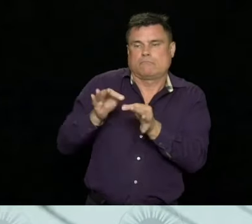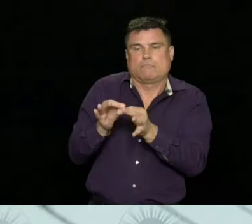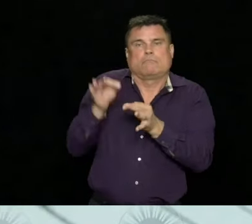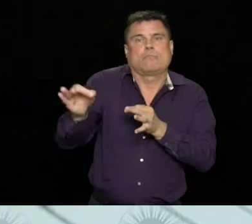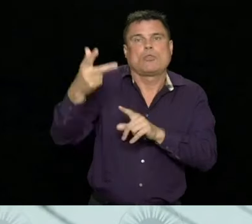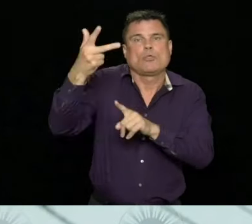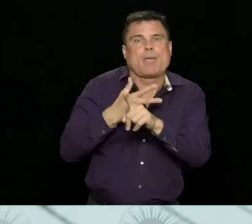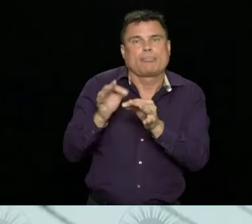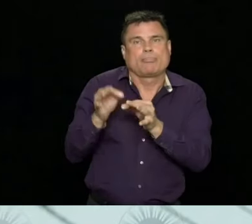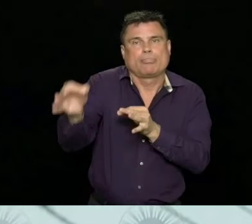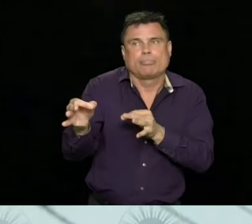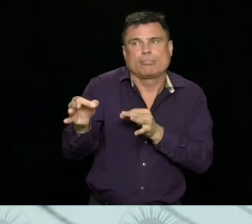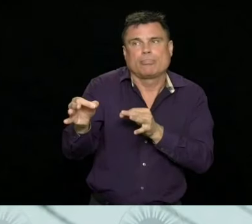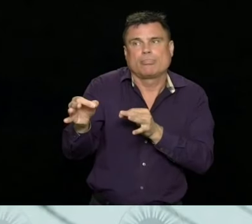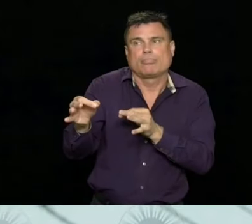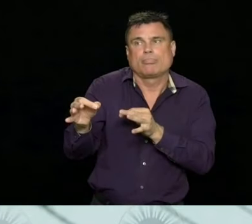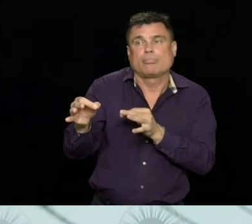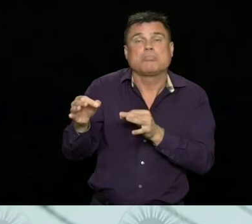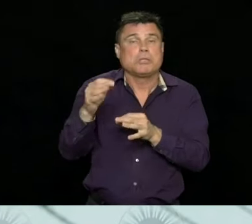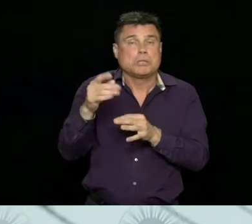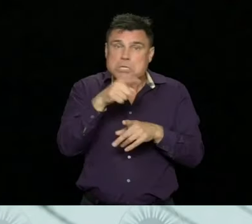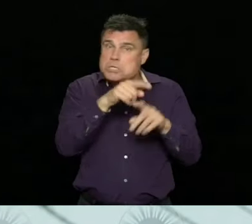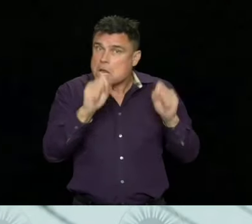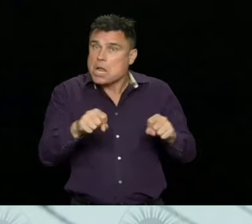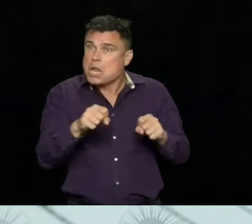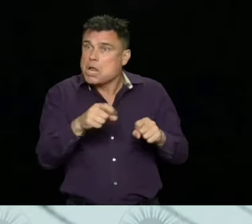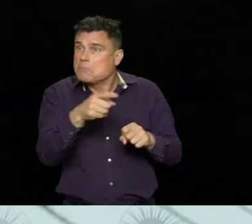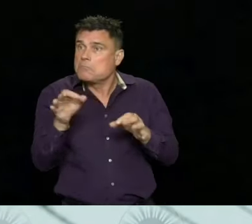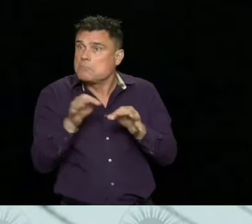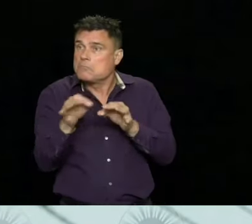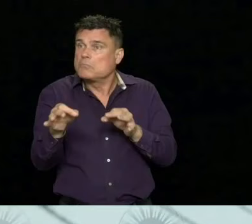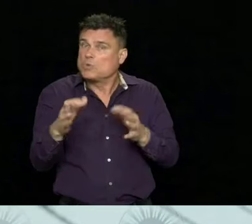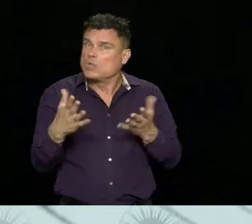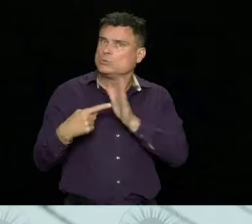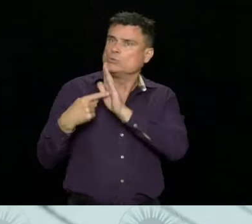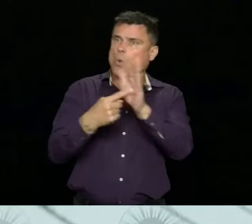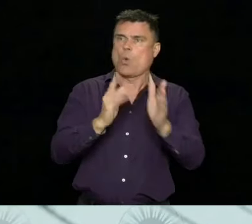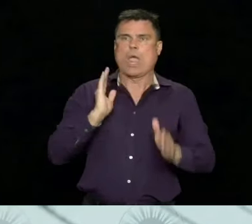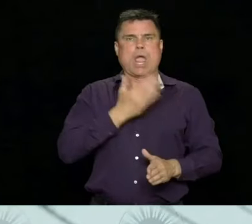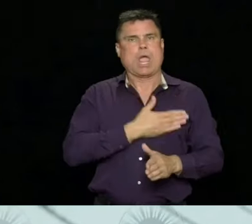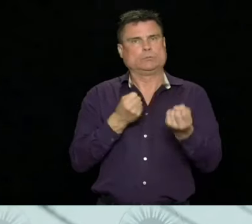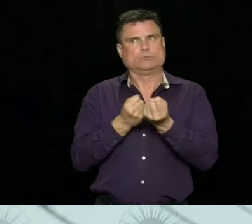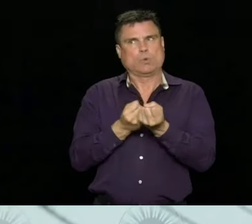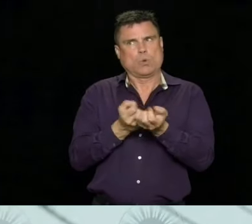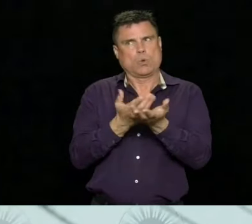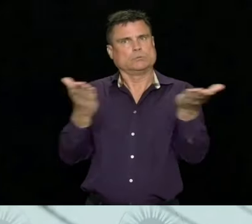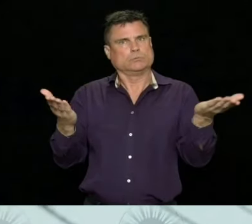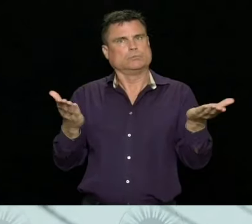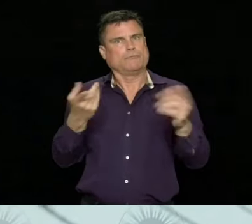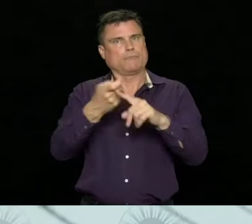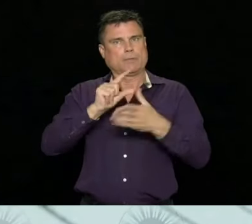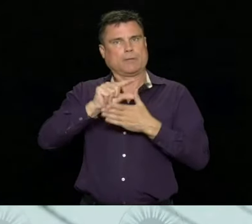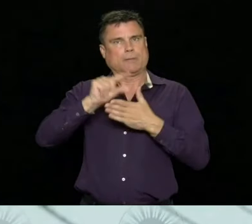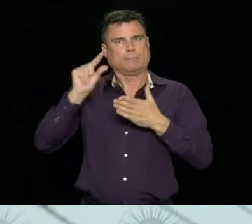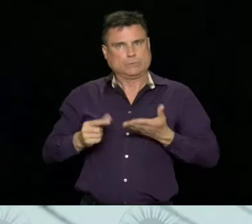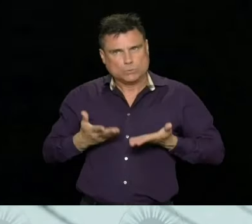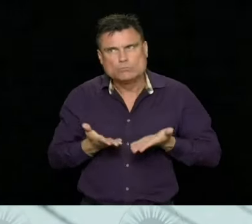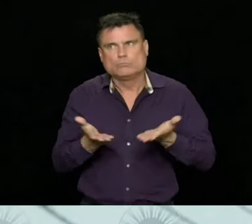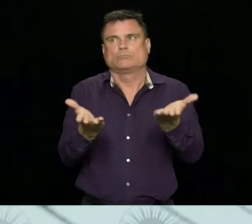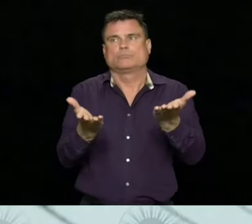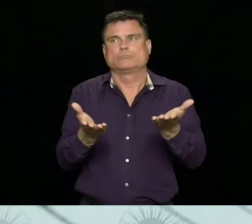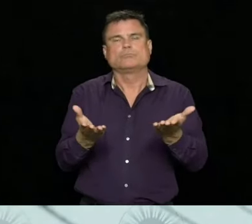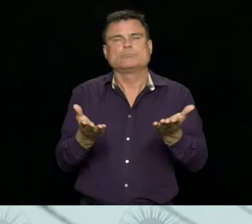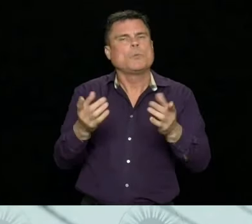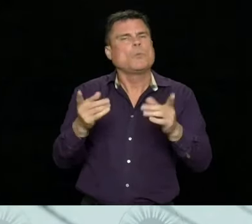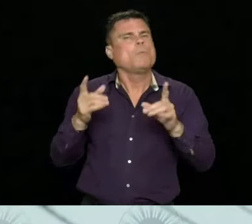government. And I think we will work with those businesses if there are some additional needs for them. And I would suggest